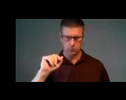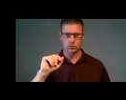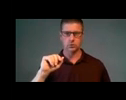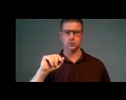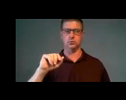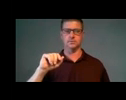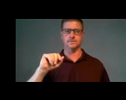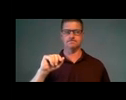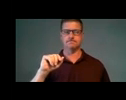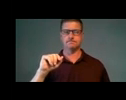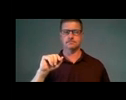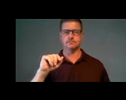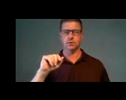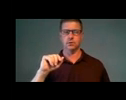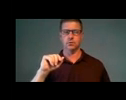Also here.